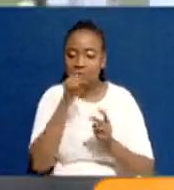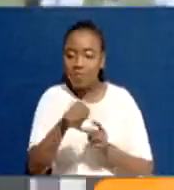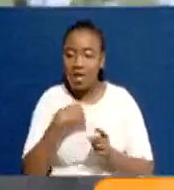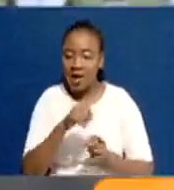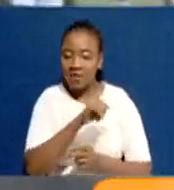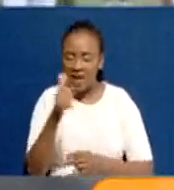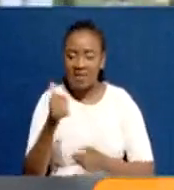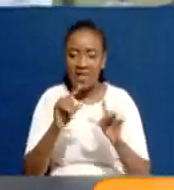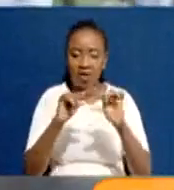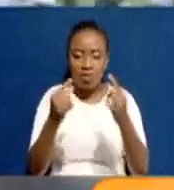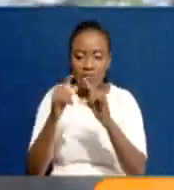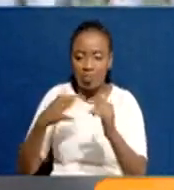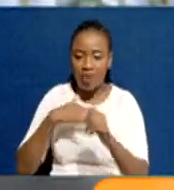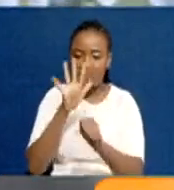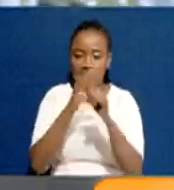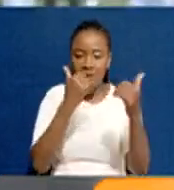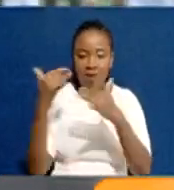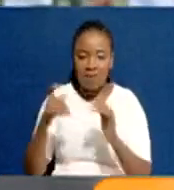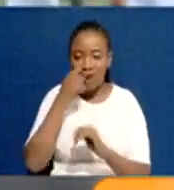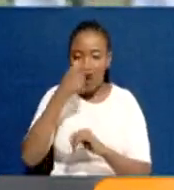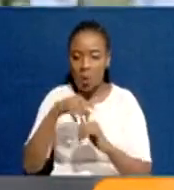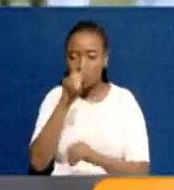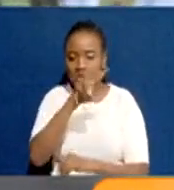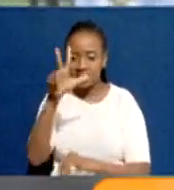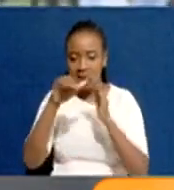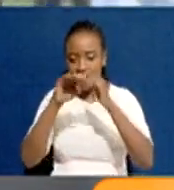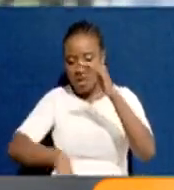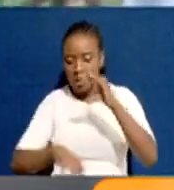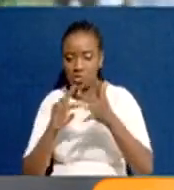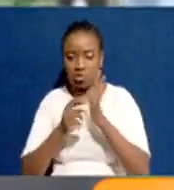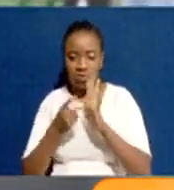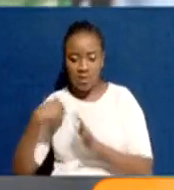boys we have a lot of players who are under 23, and therefore one